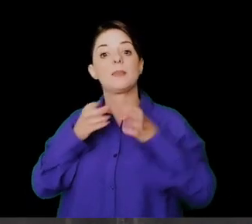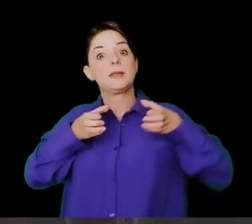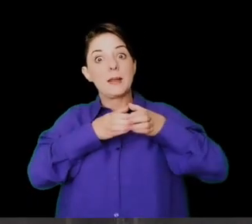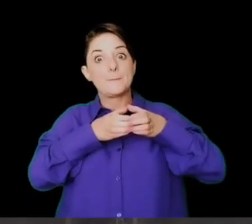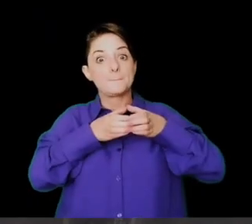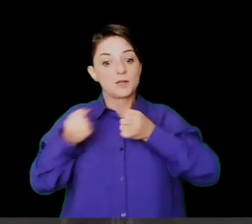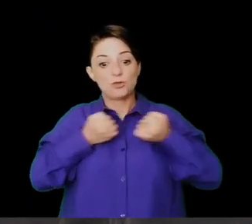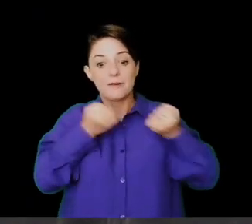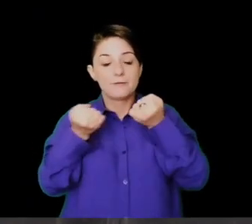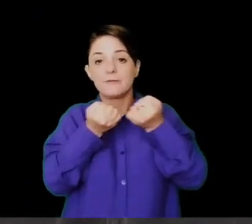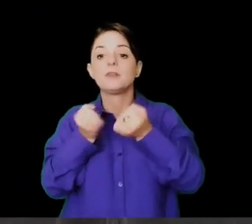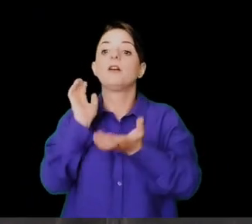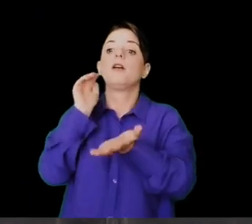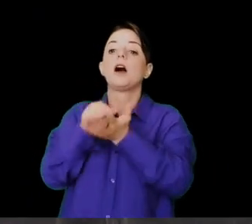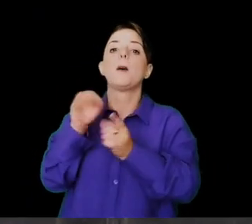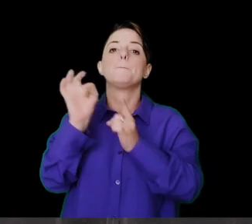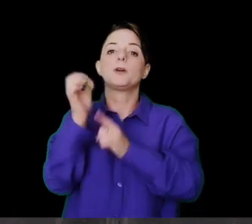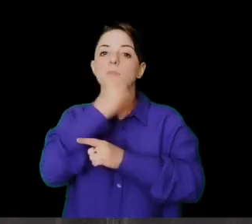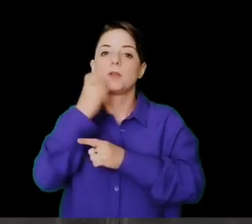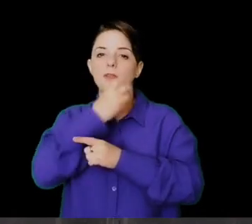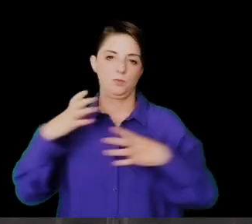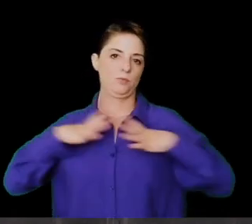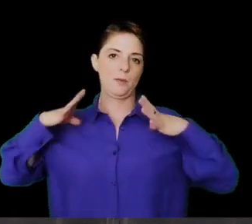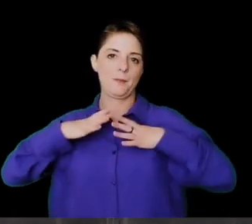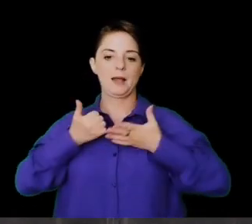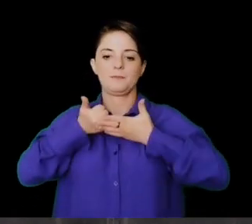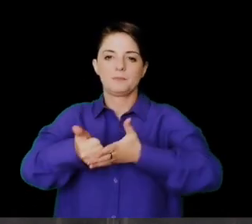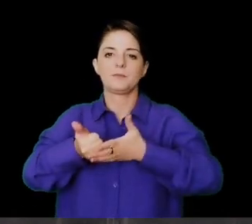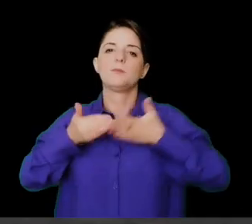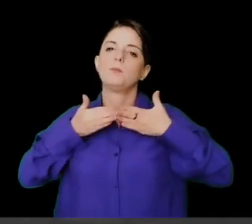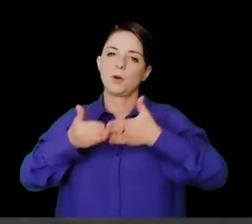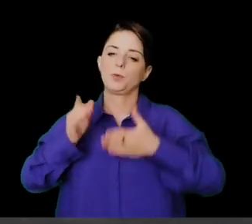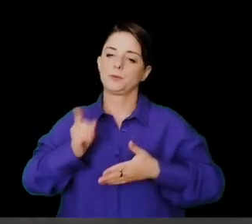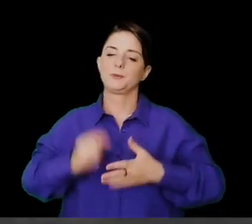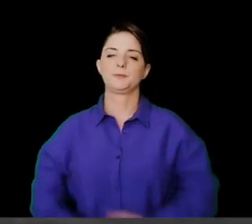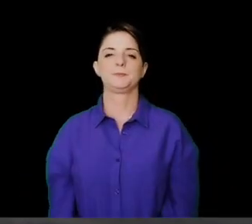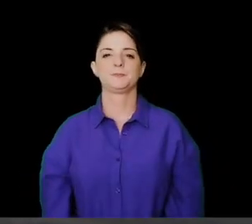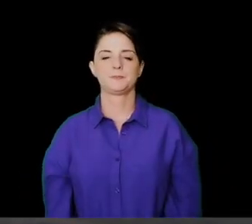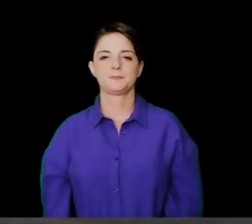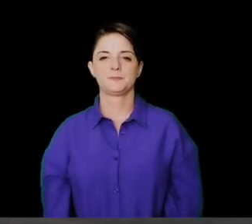team just enough time to drive to Portsmouth and prepare the support boat.